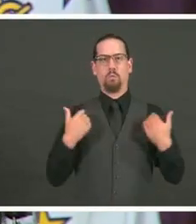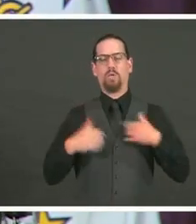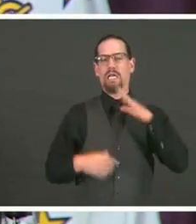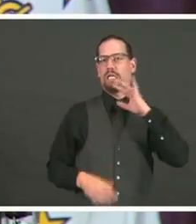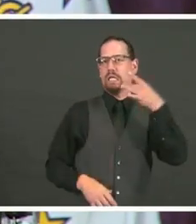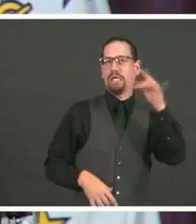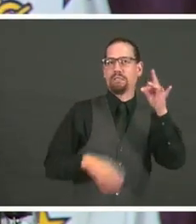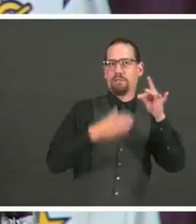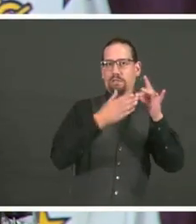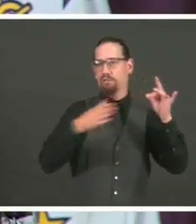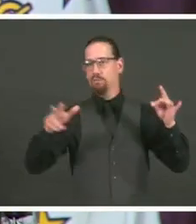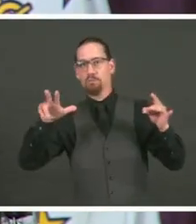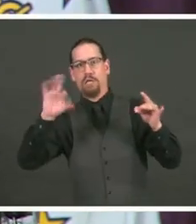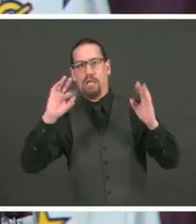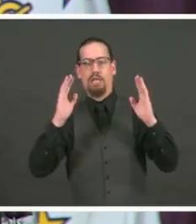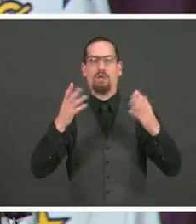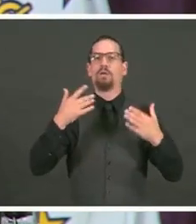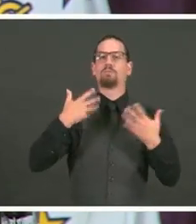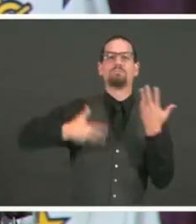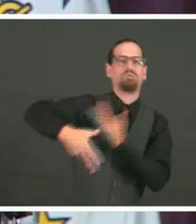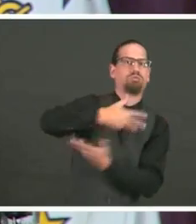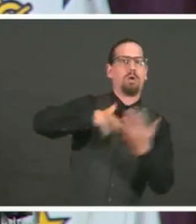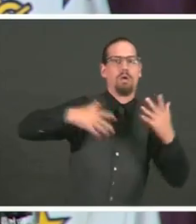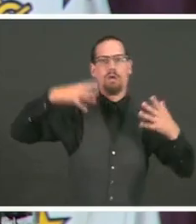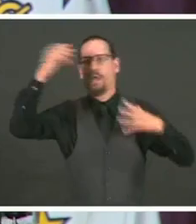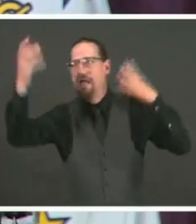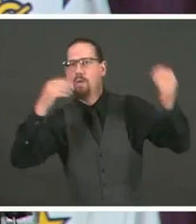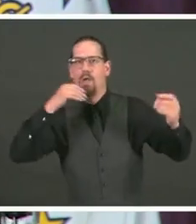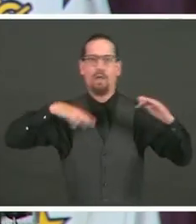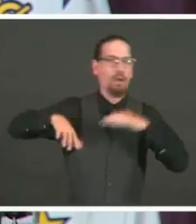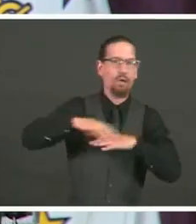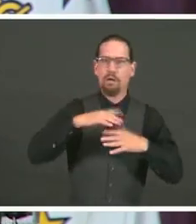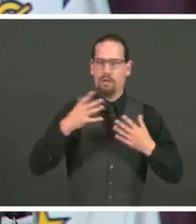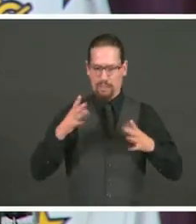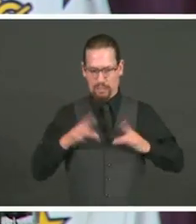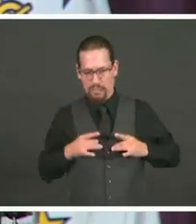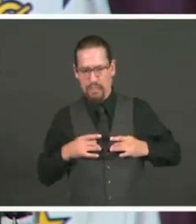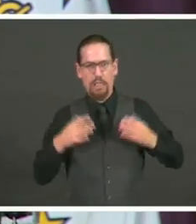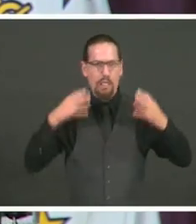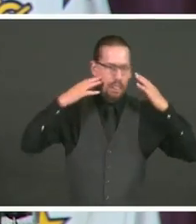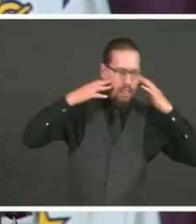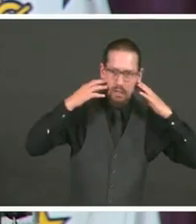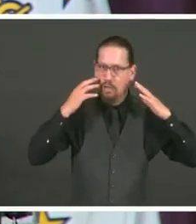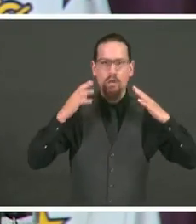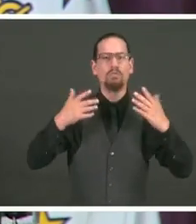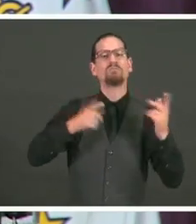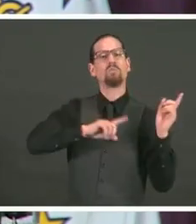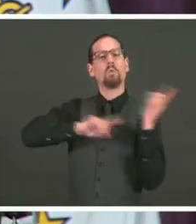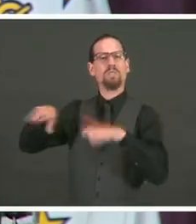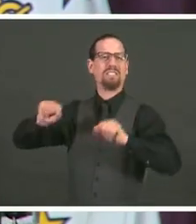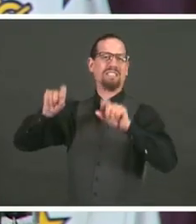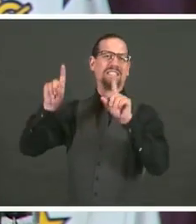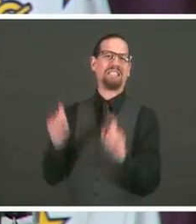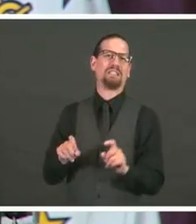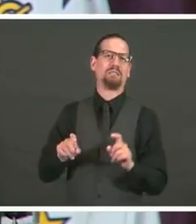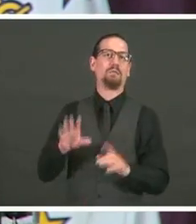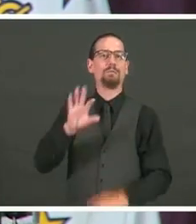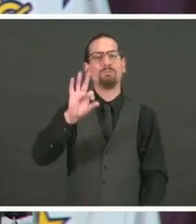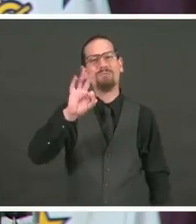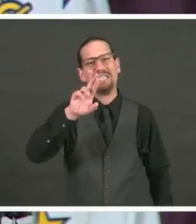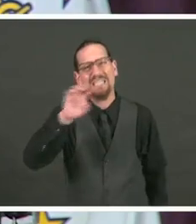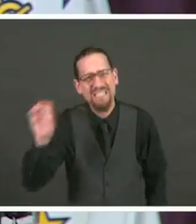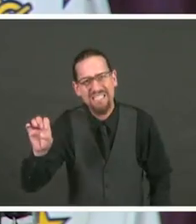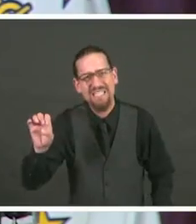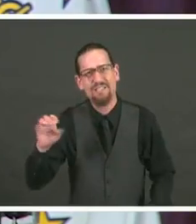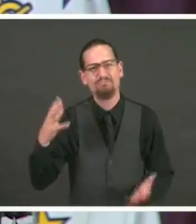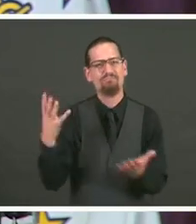gatherings, out later at bars. So we're saying we want you to get tested. And also, we know not enough people in that